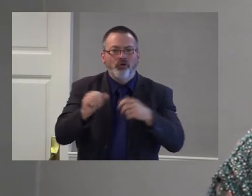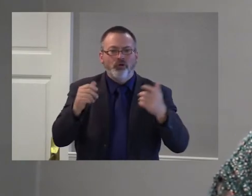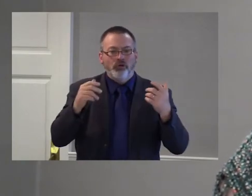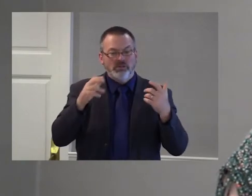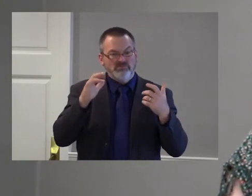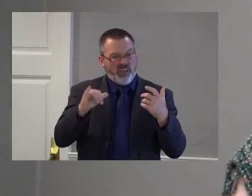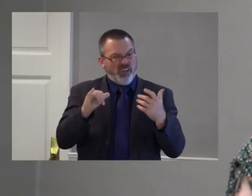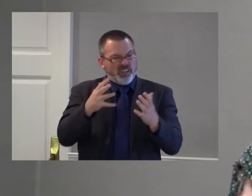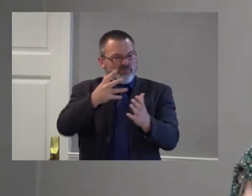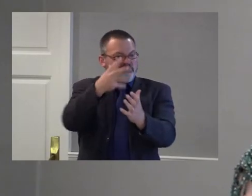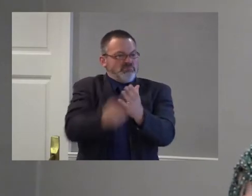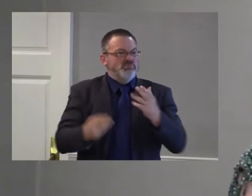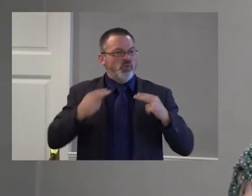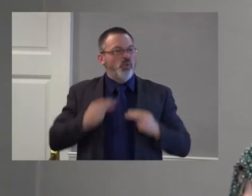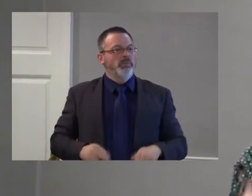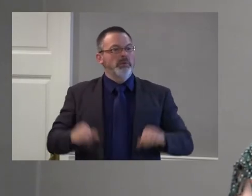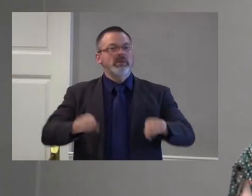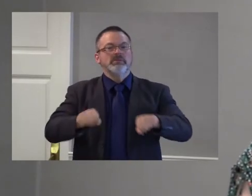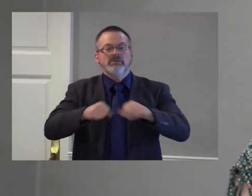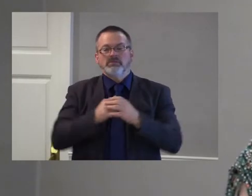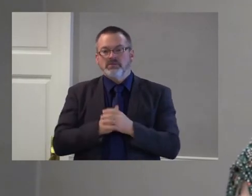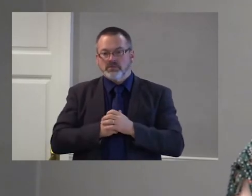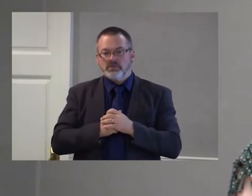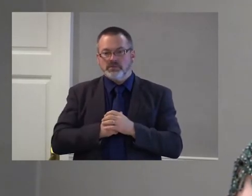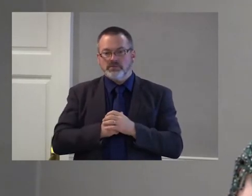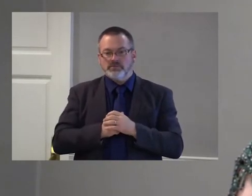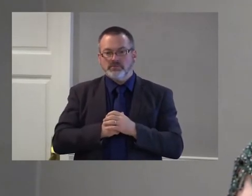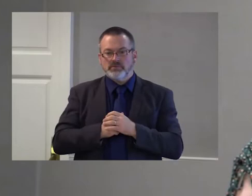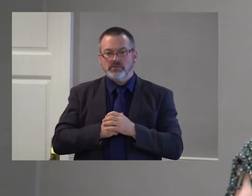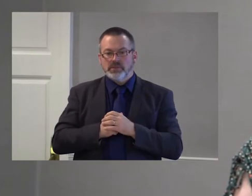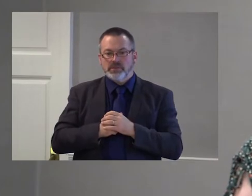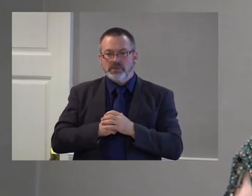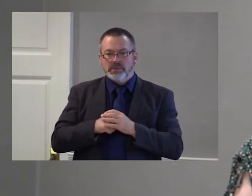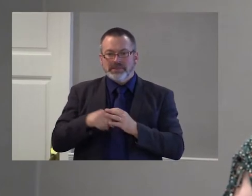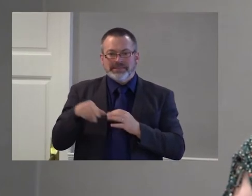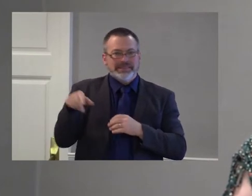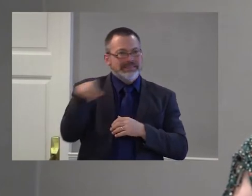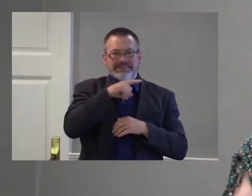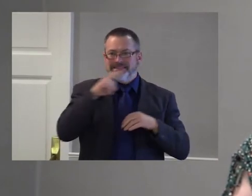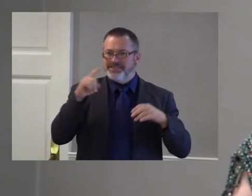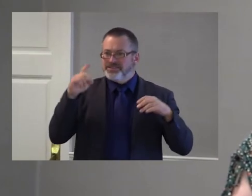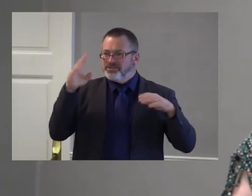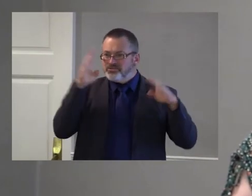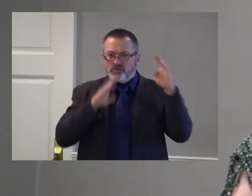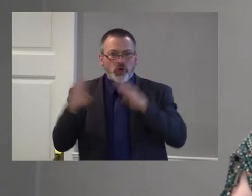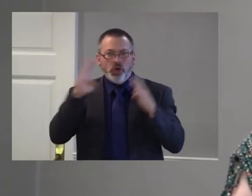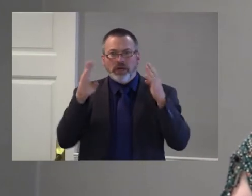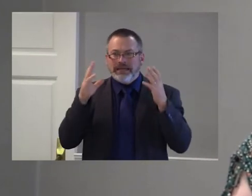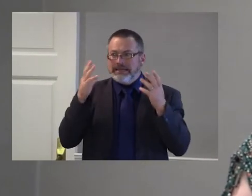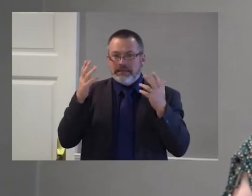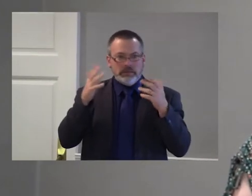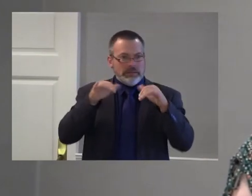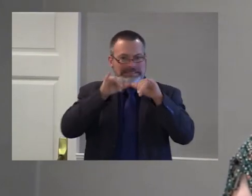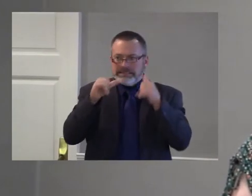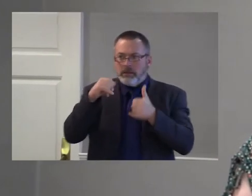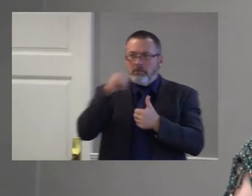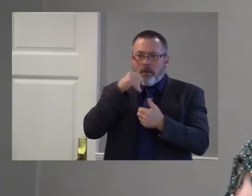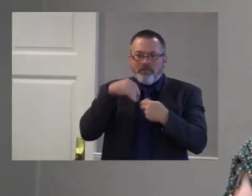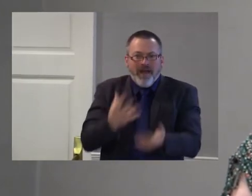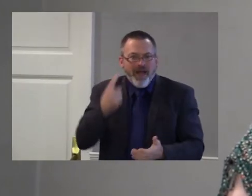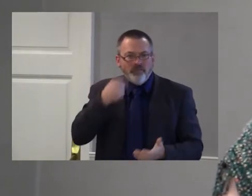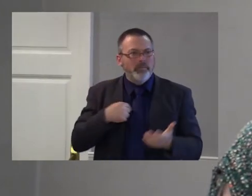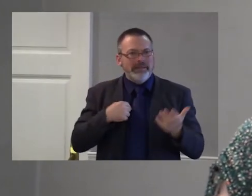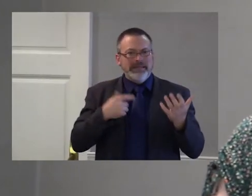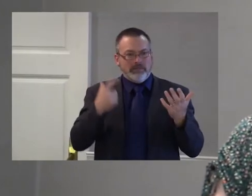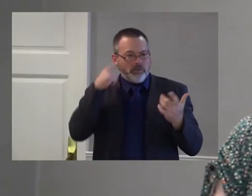And we know that parents with disabilities worry about losing their child to a system simply because we have disabilities. Full human